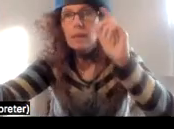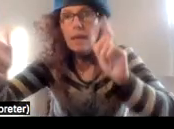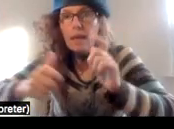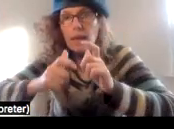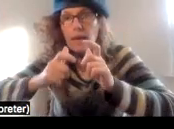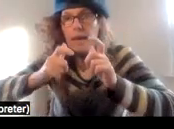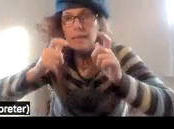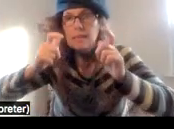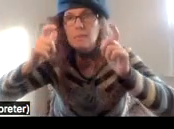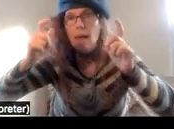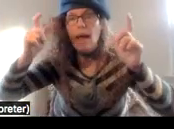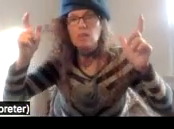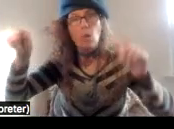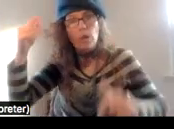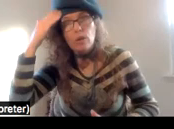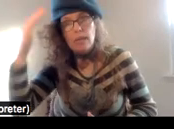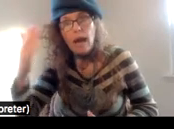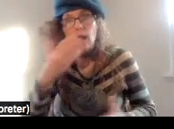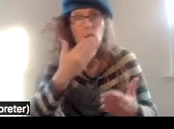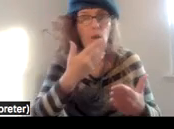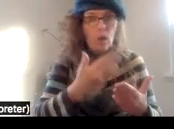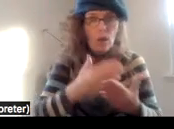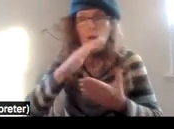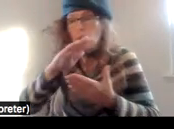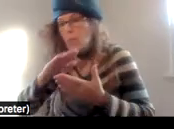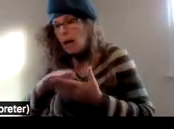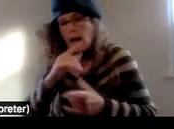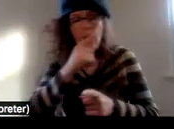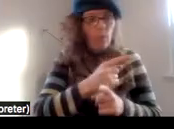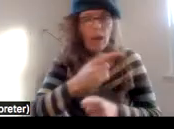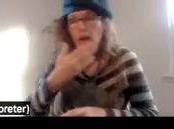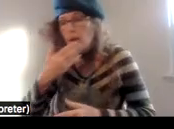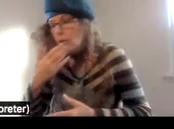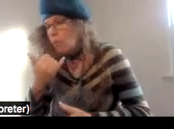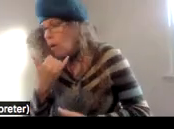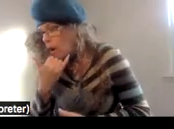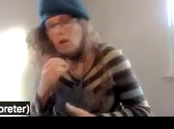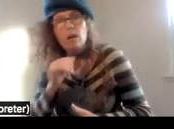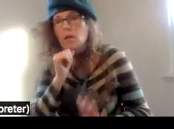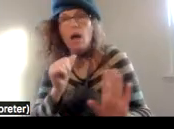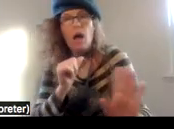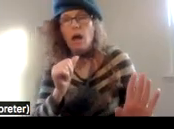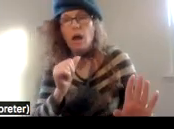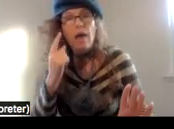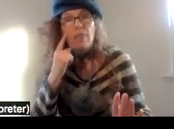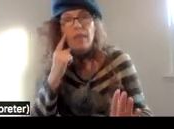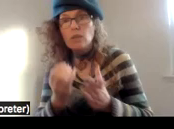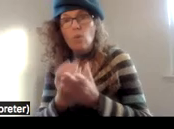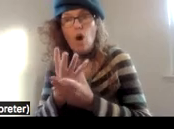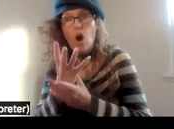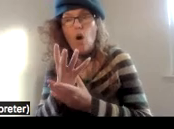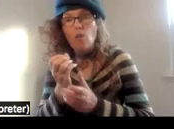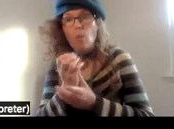doesn't think good or bad right or wrong it thinks growth and for it for growth for an ai